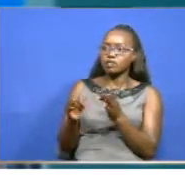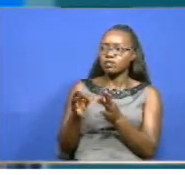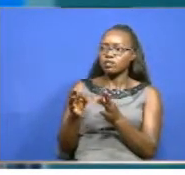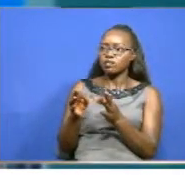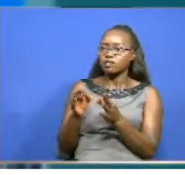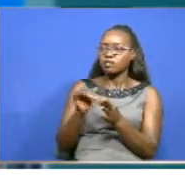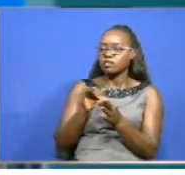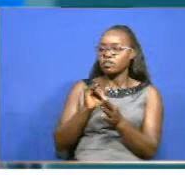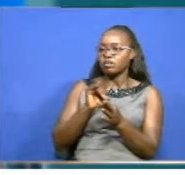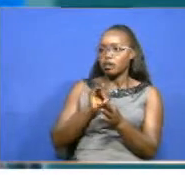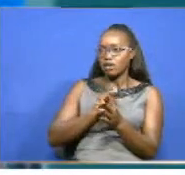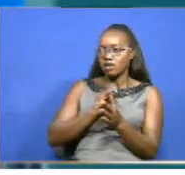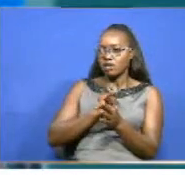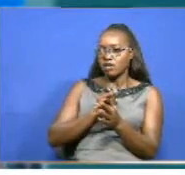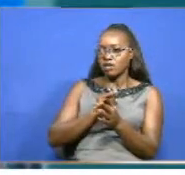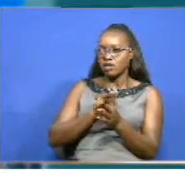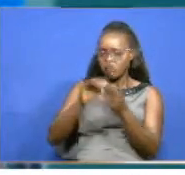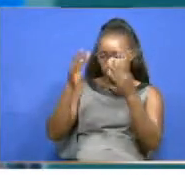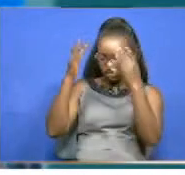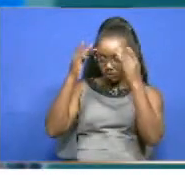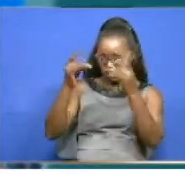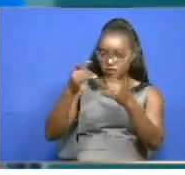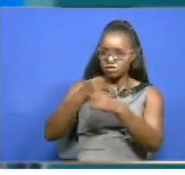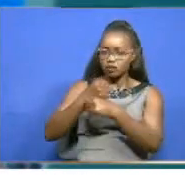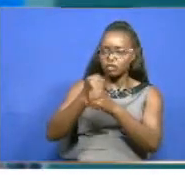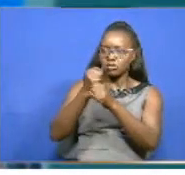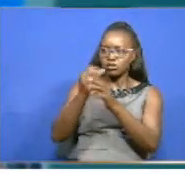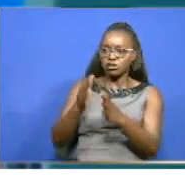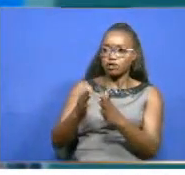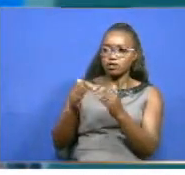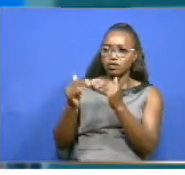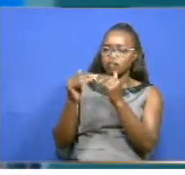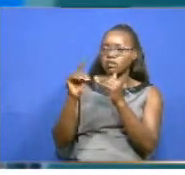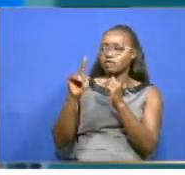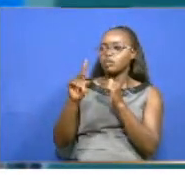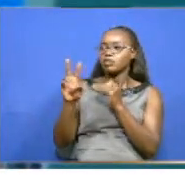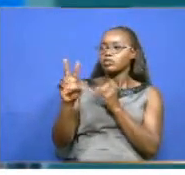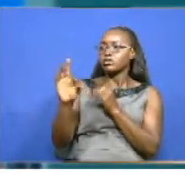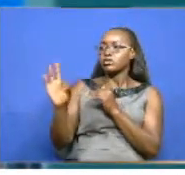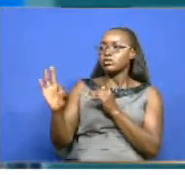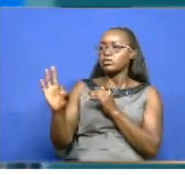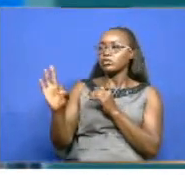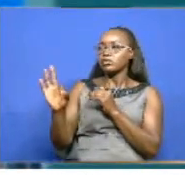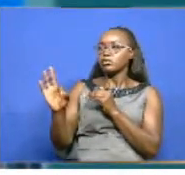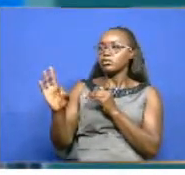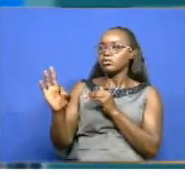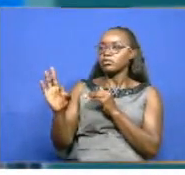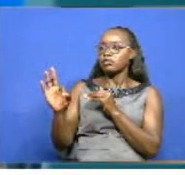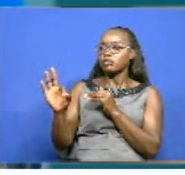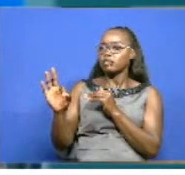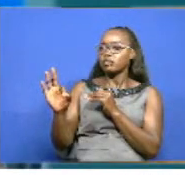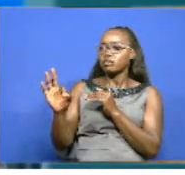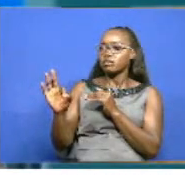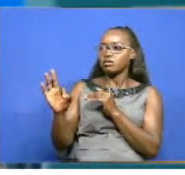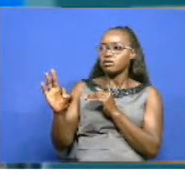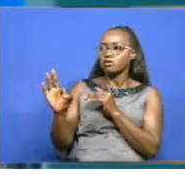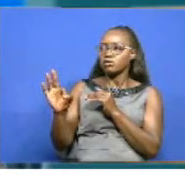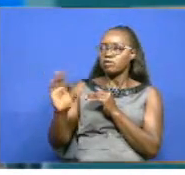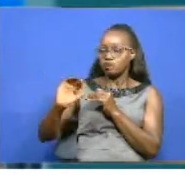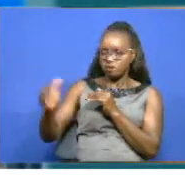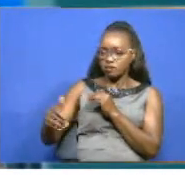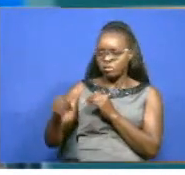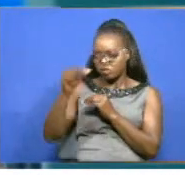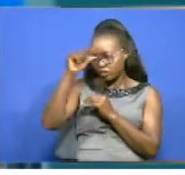was the decision maker, I would have said level 1, 2, and 3 to be handled by the